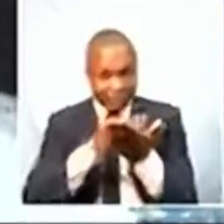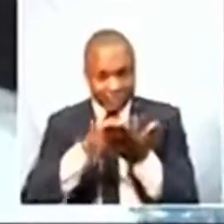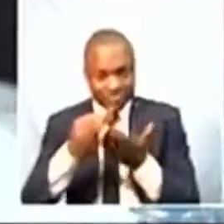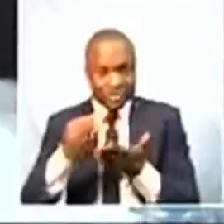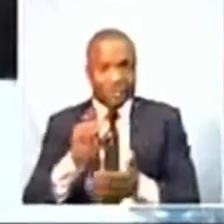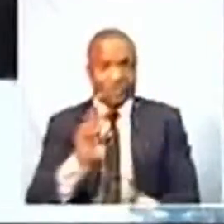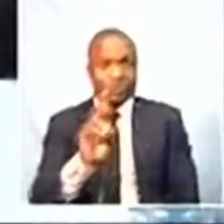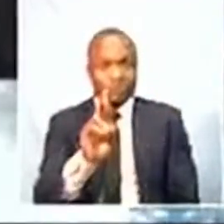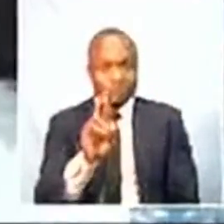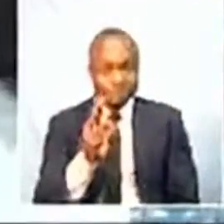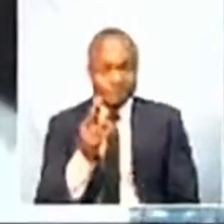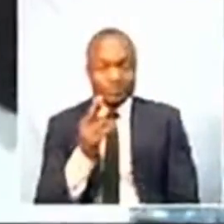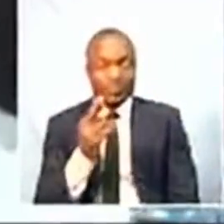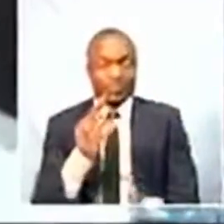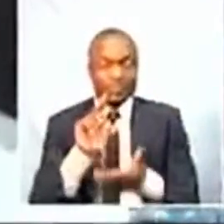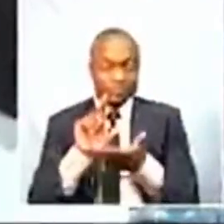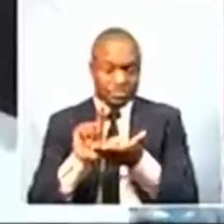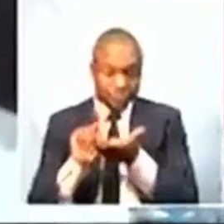loans.